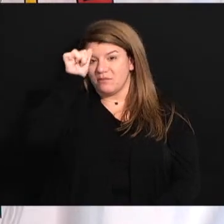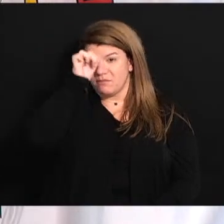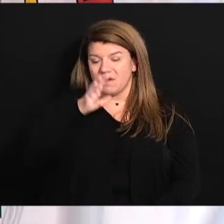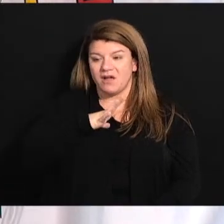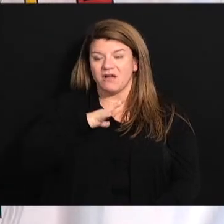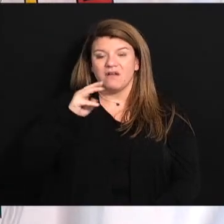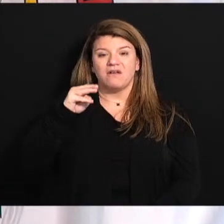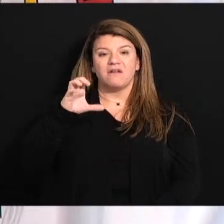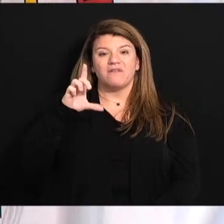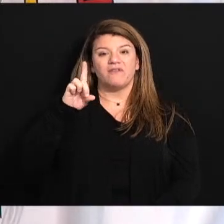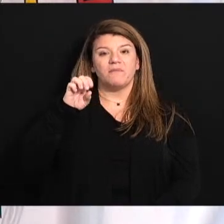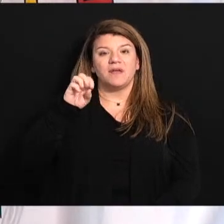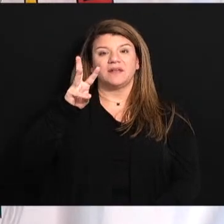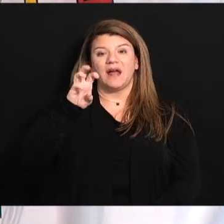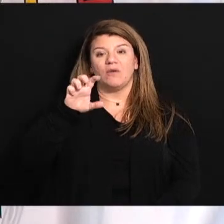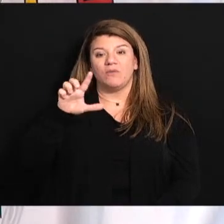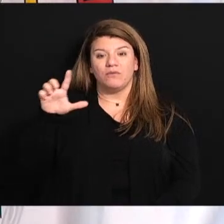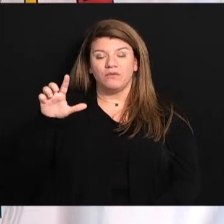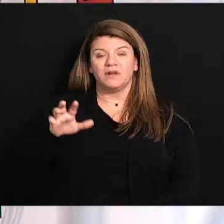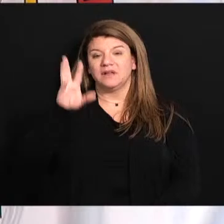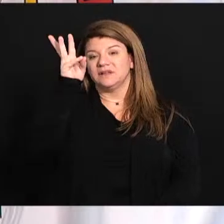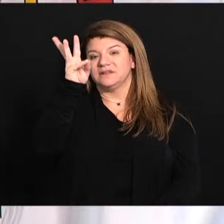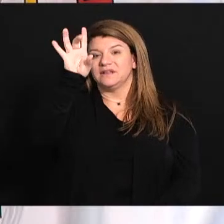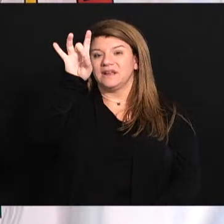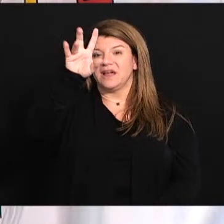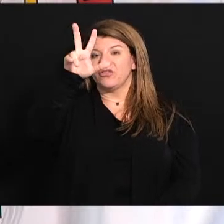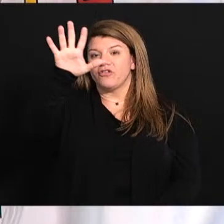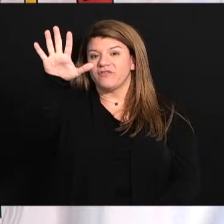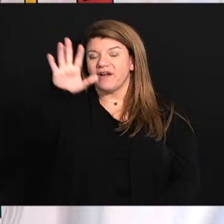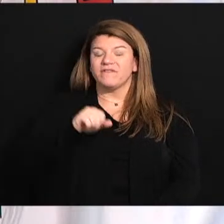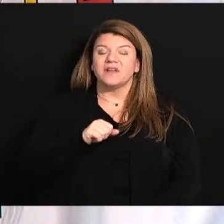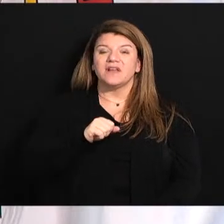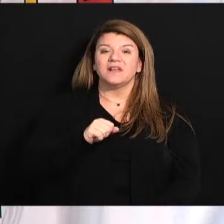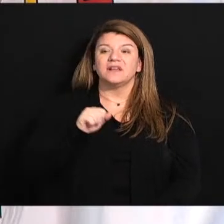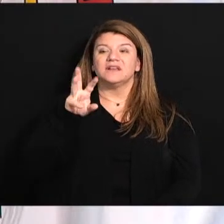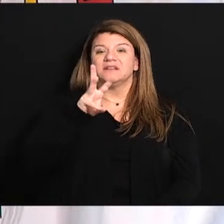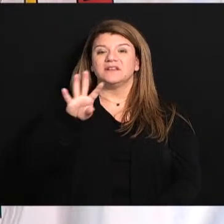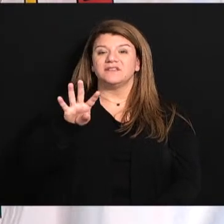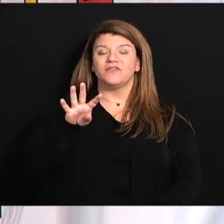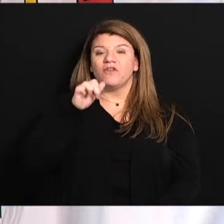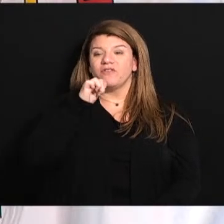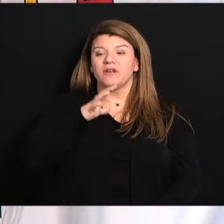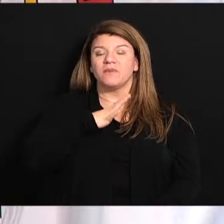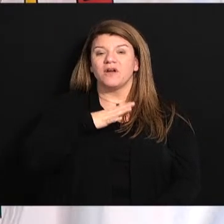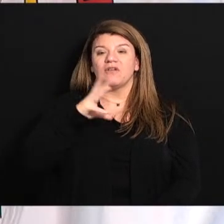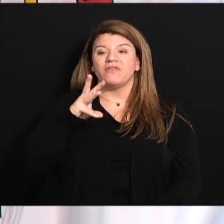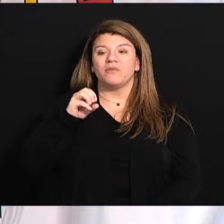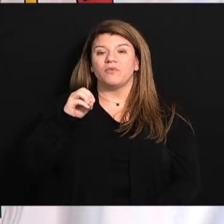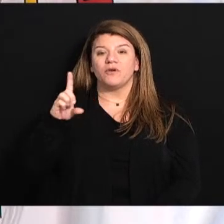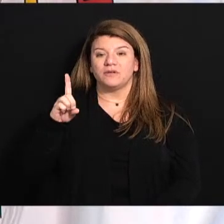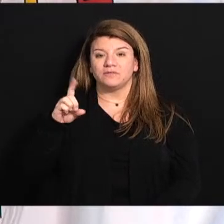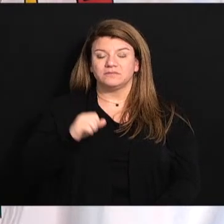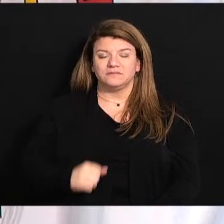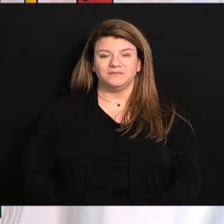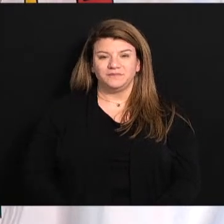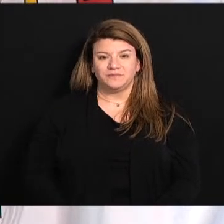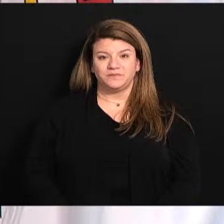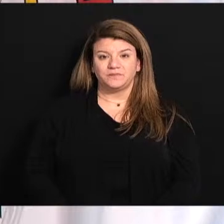from McDowell County. The 6,835th death is a 64-year-old female from Wood County.